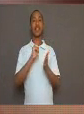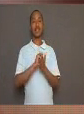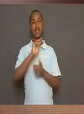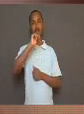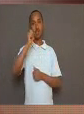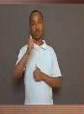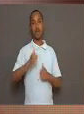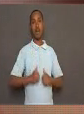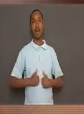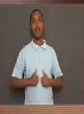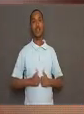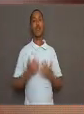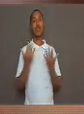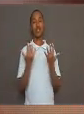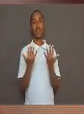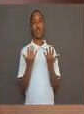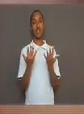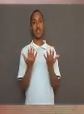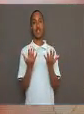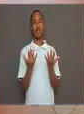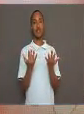sodium has oxidized.